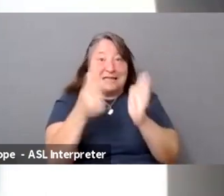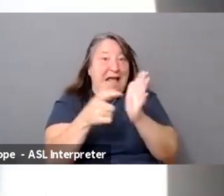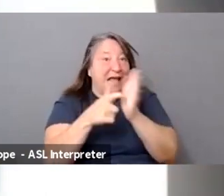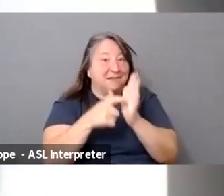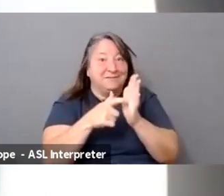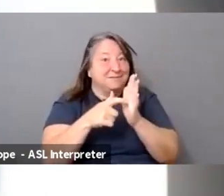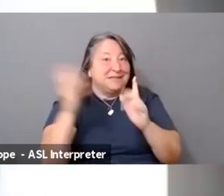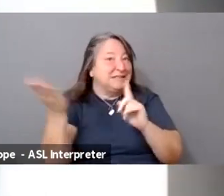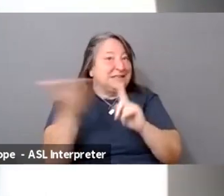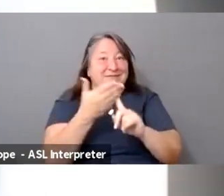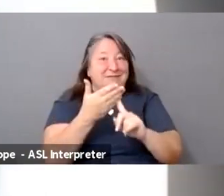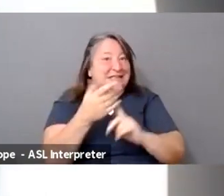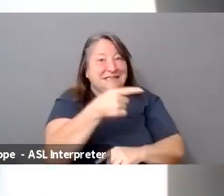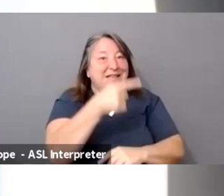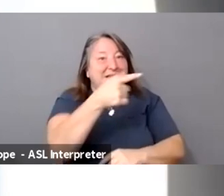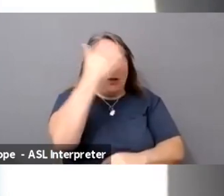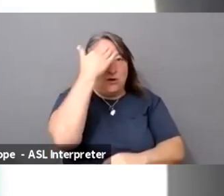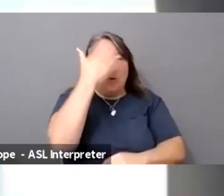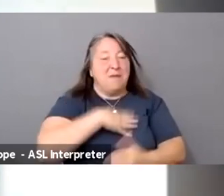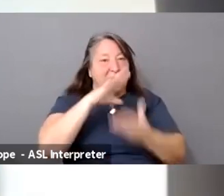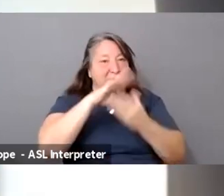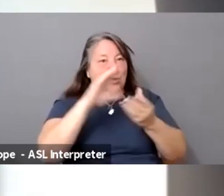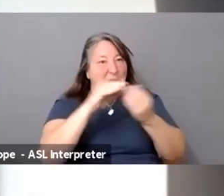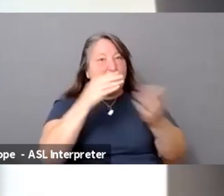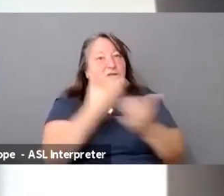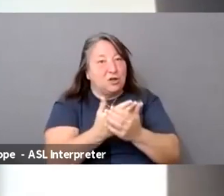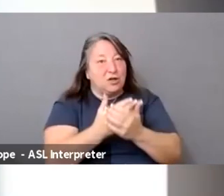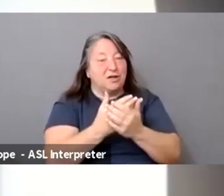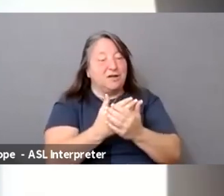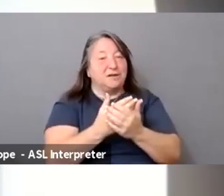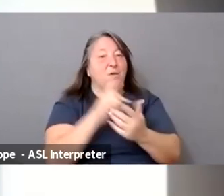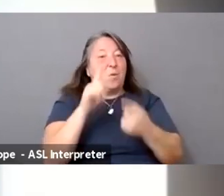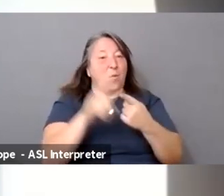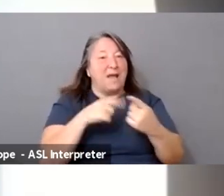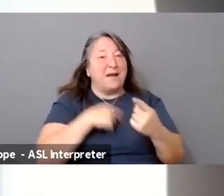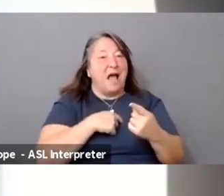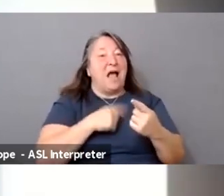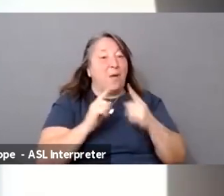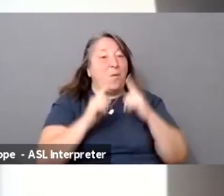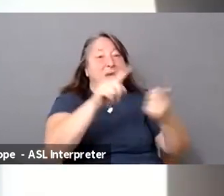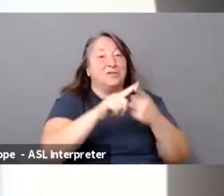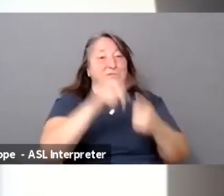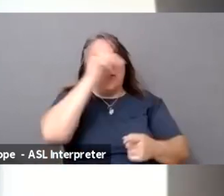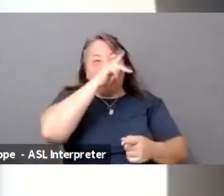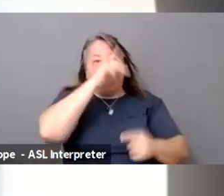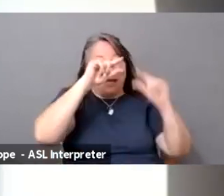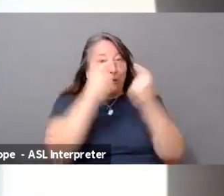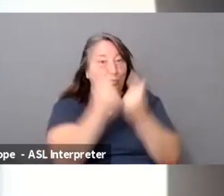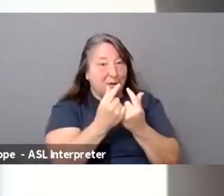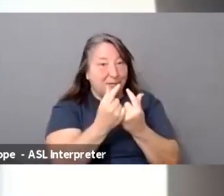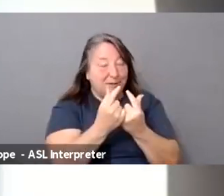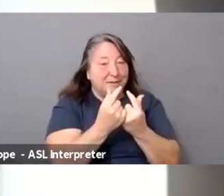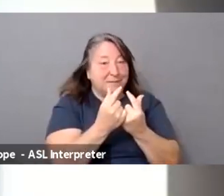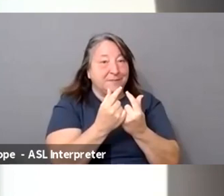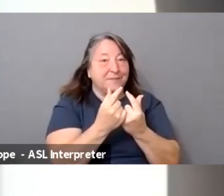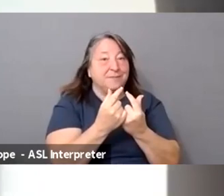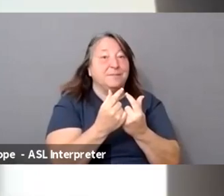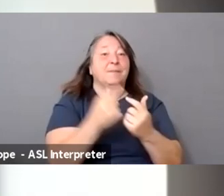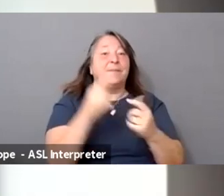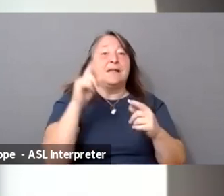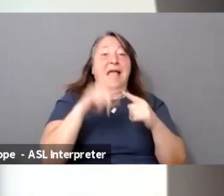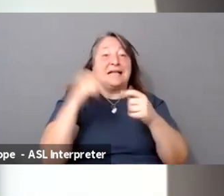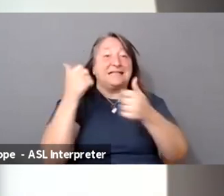was worthy when I went to my own group. So that's an advice that I give to you, because as each of us, like Jaeyoon